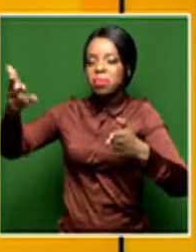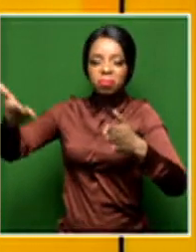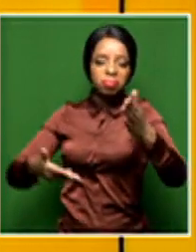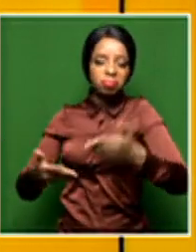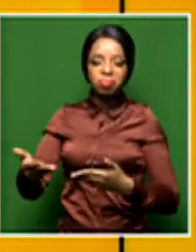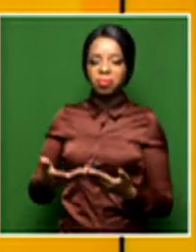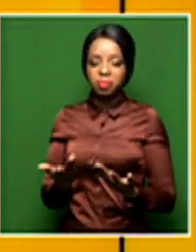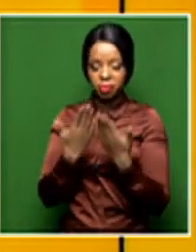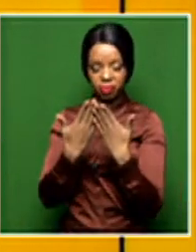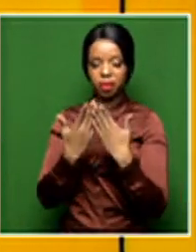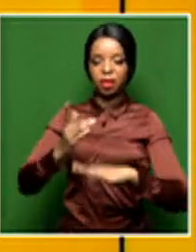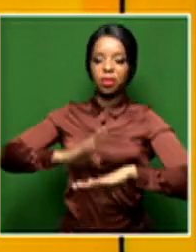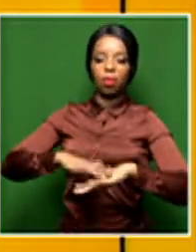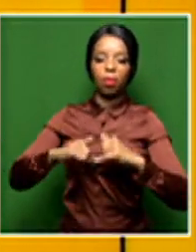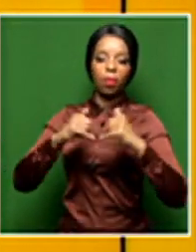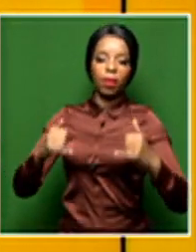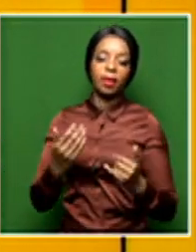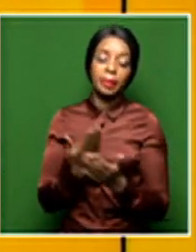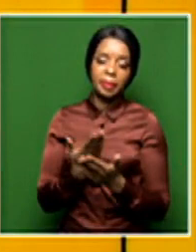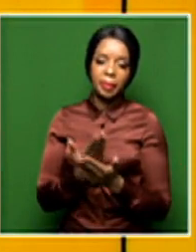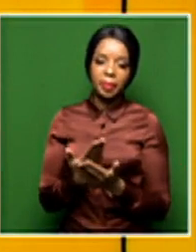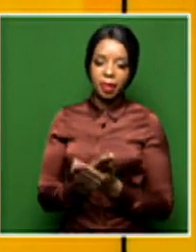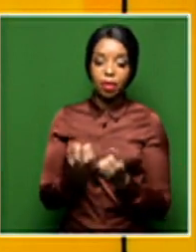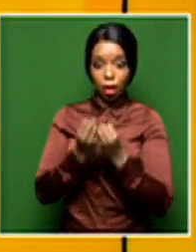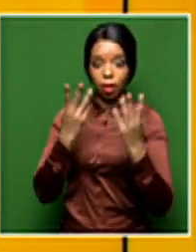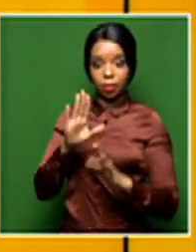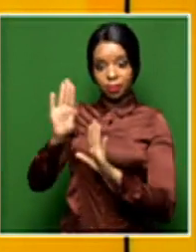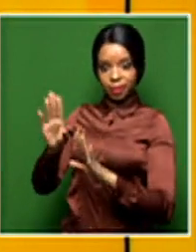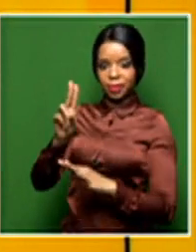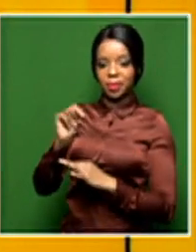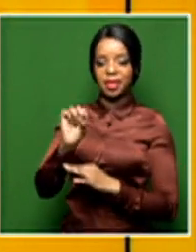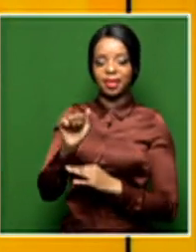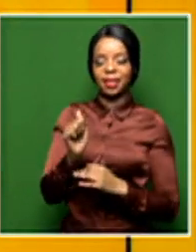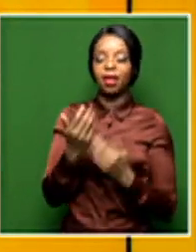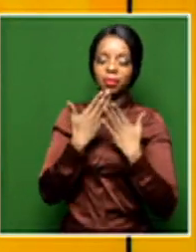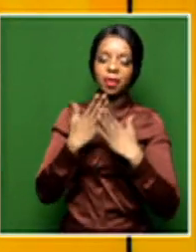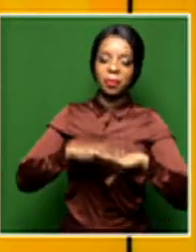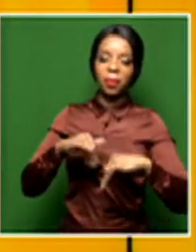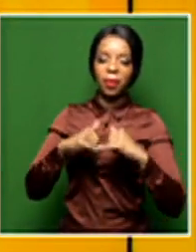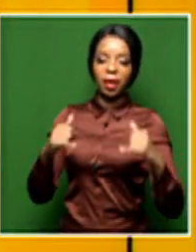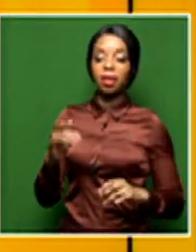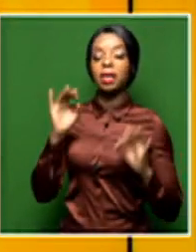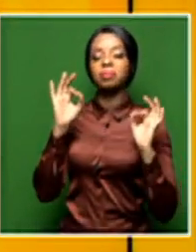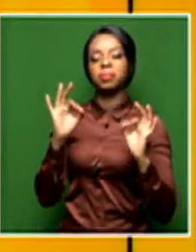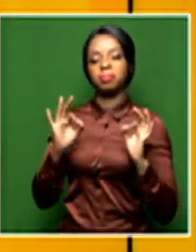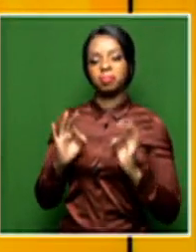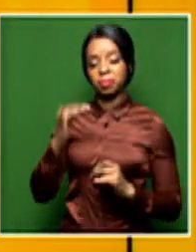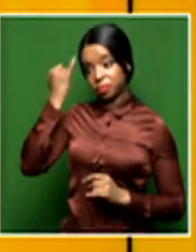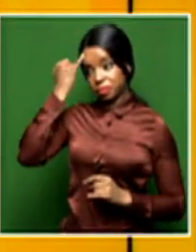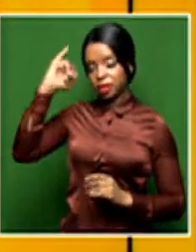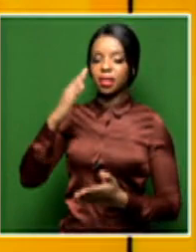is an online offering, as a lot of UNISA's are. Offerings are. So fantastic initiative again. Thanks